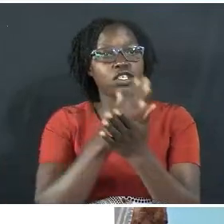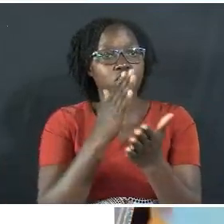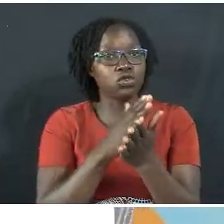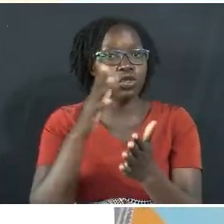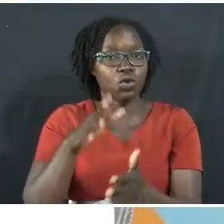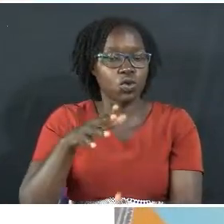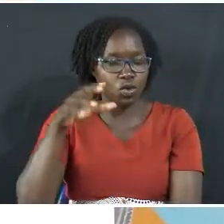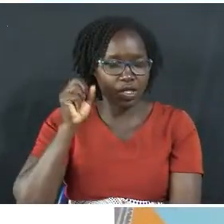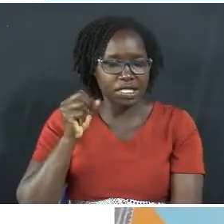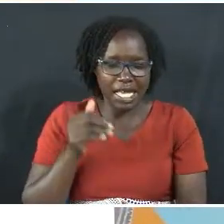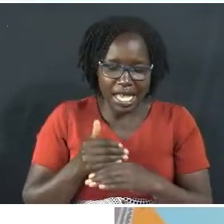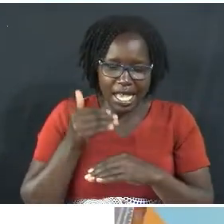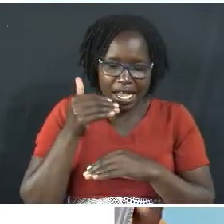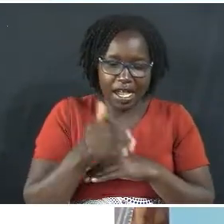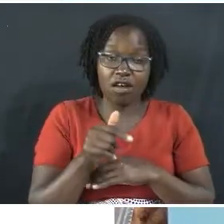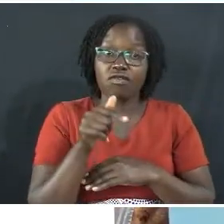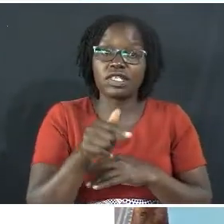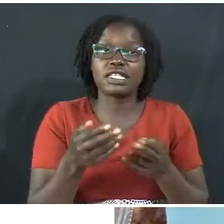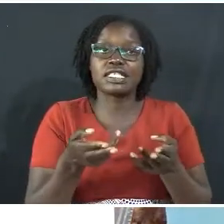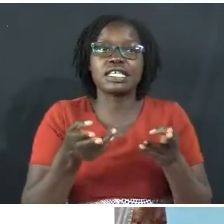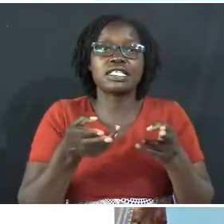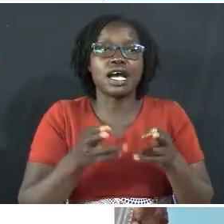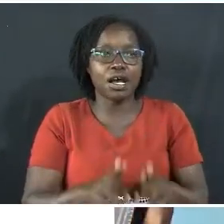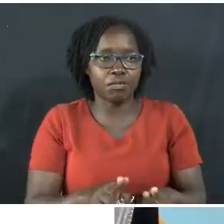was after this had been,